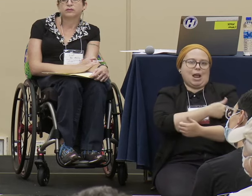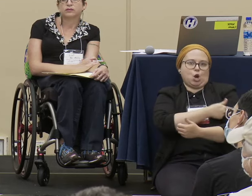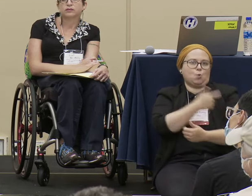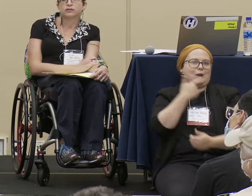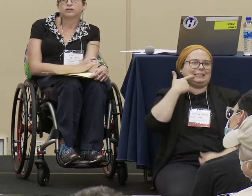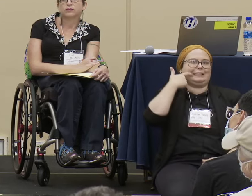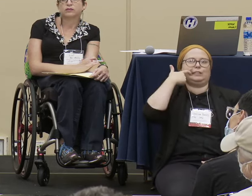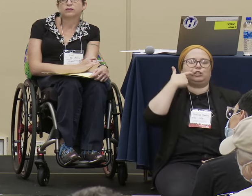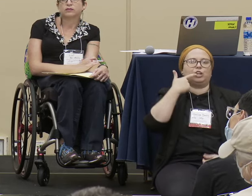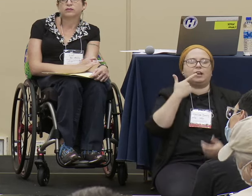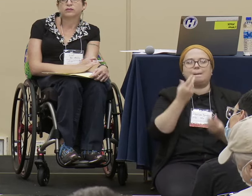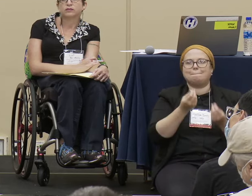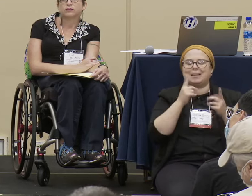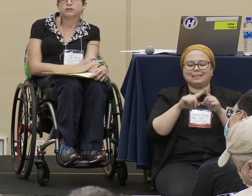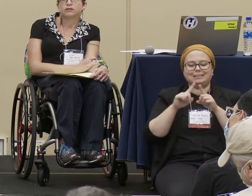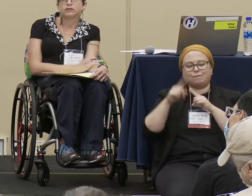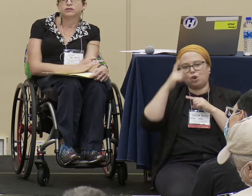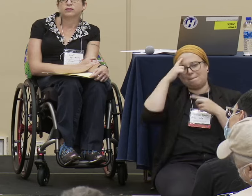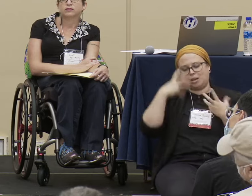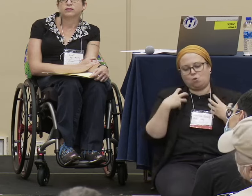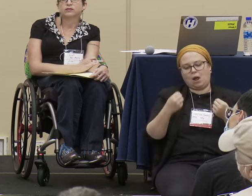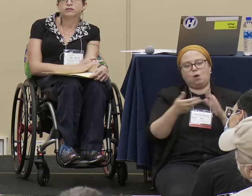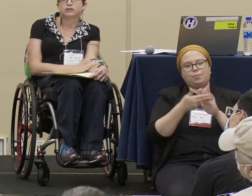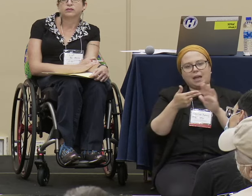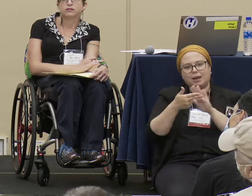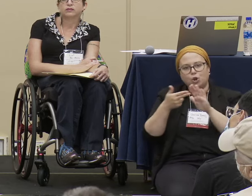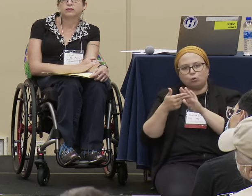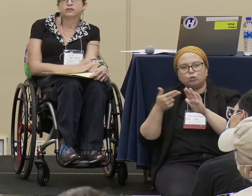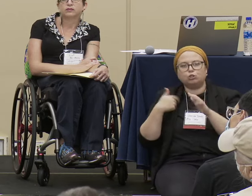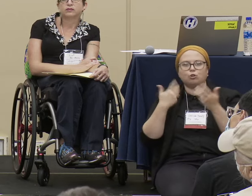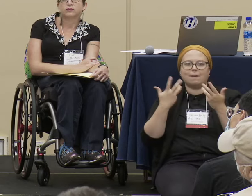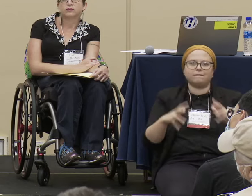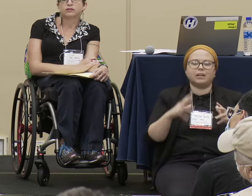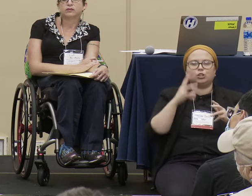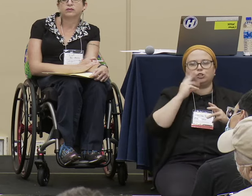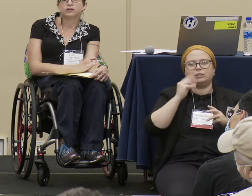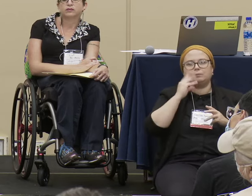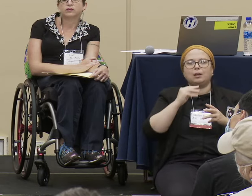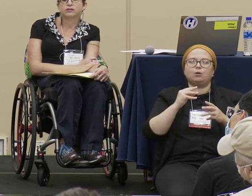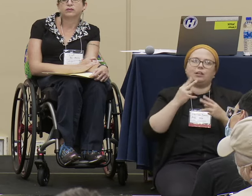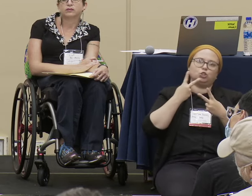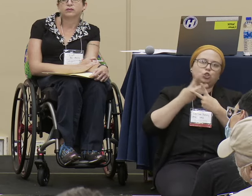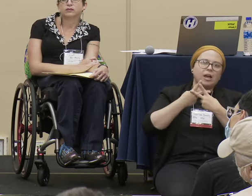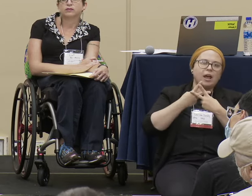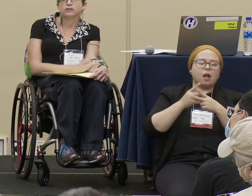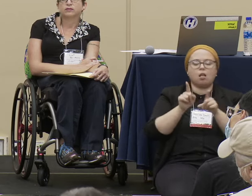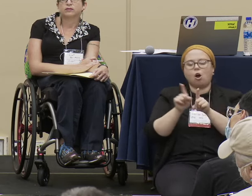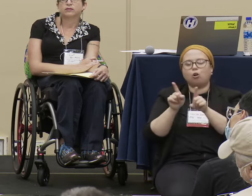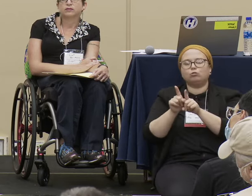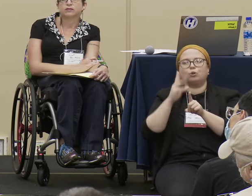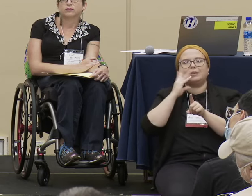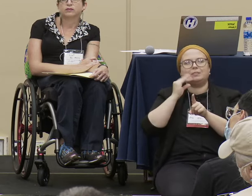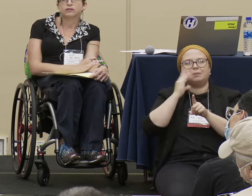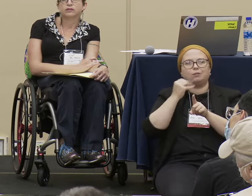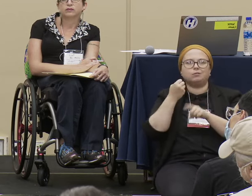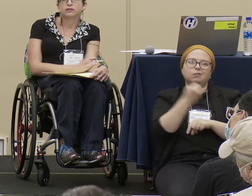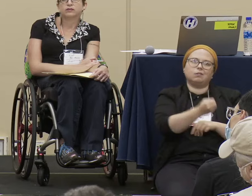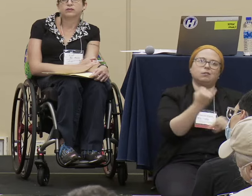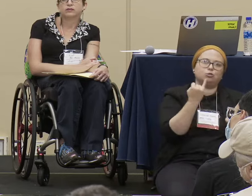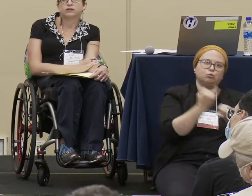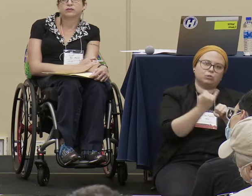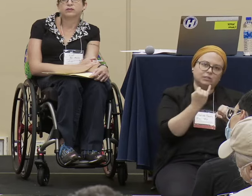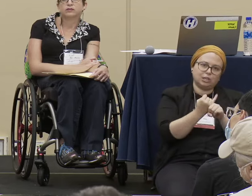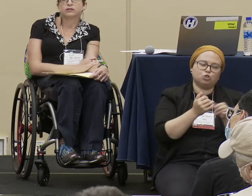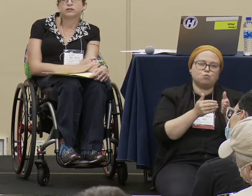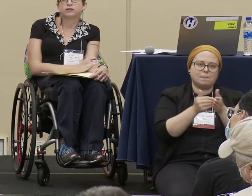mental health diagnoses, so experienced jail repeatedly and also experienced institutionalization repeatedly. And